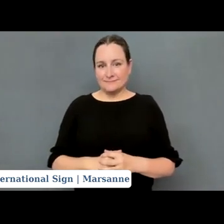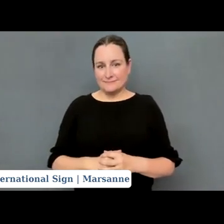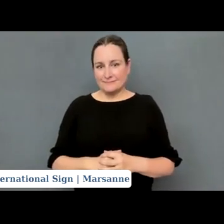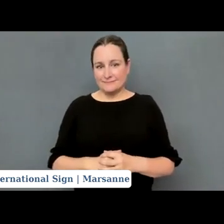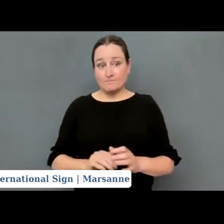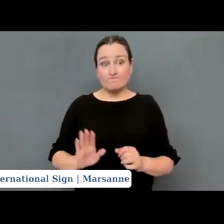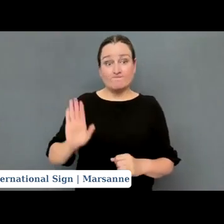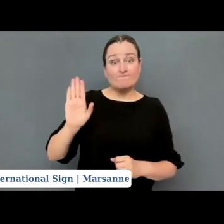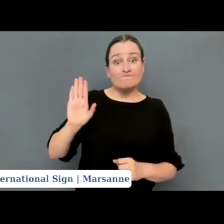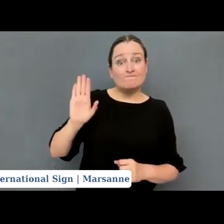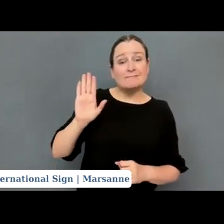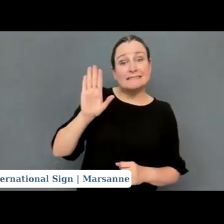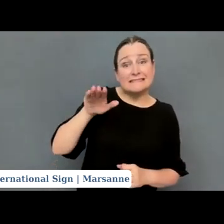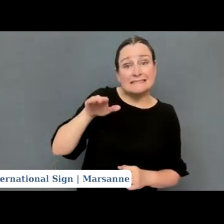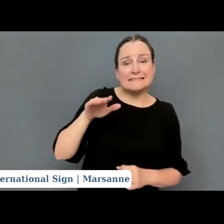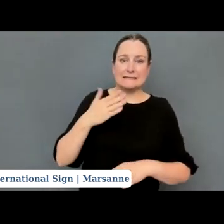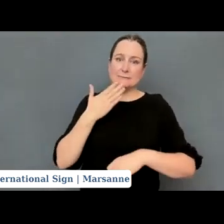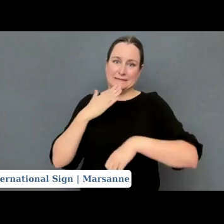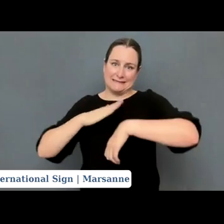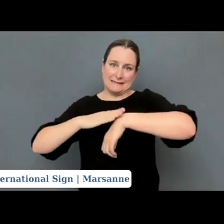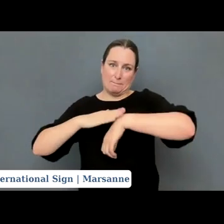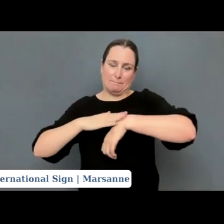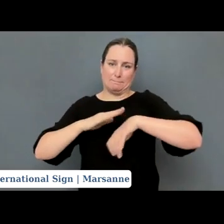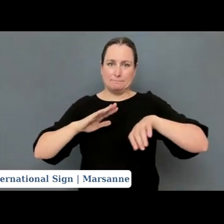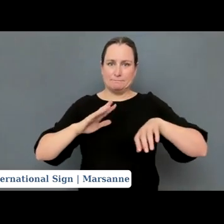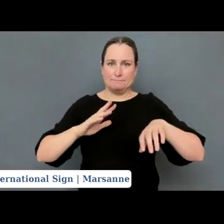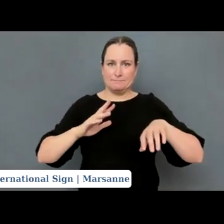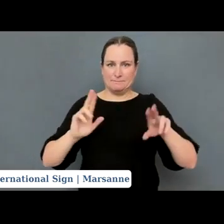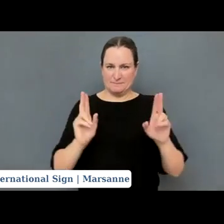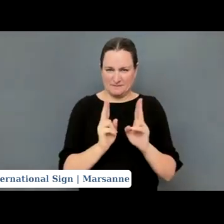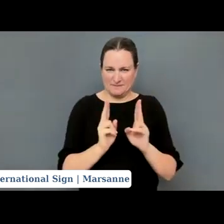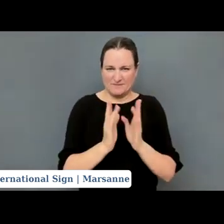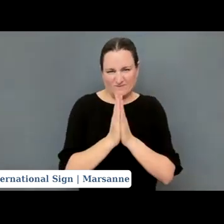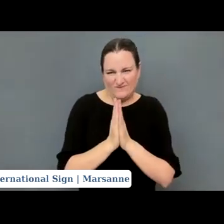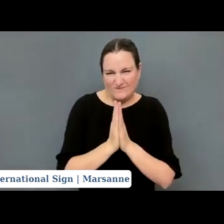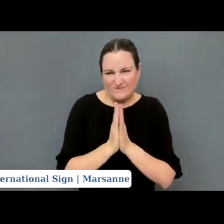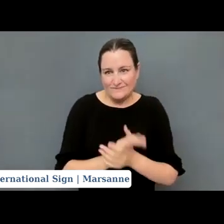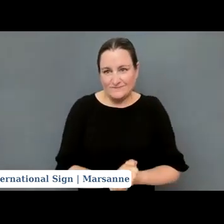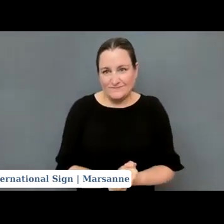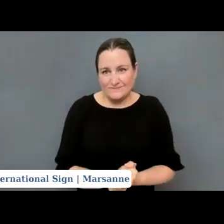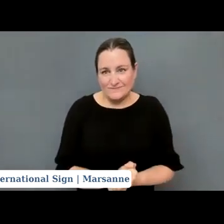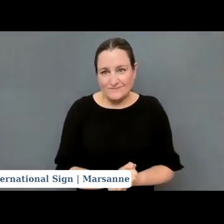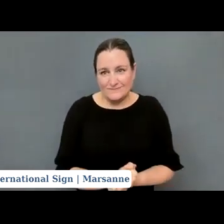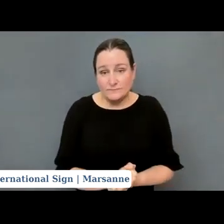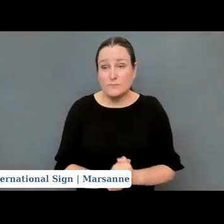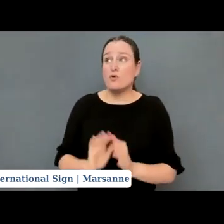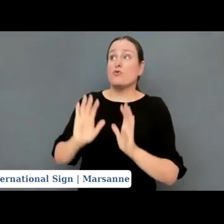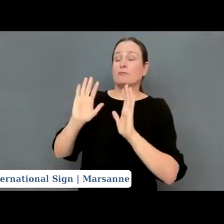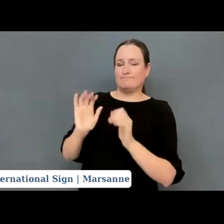Sérgio, Yes. I'm going to ask you to conclude in the interest of time.